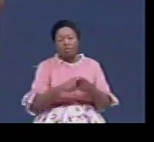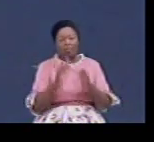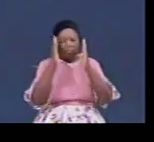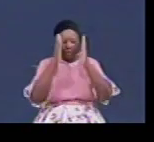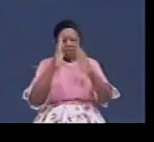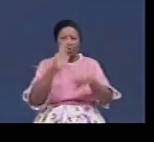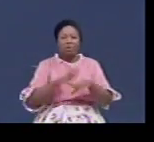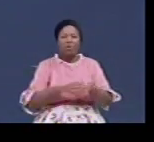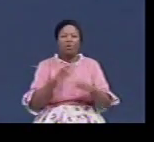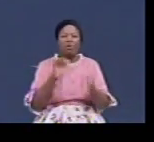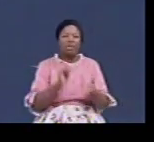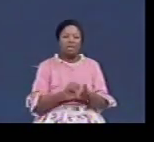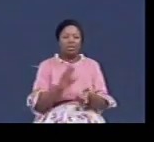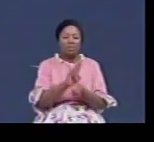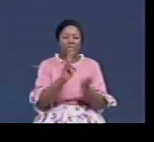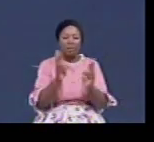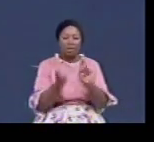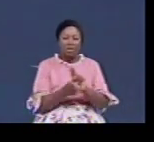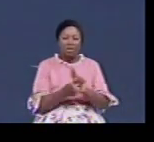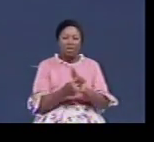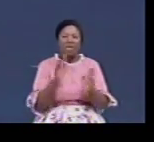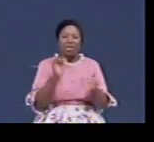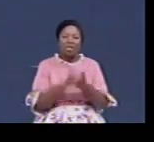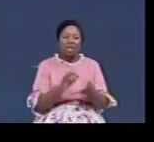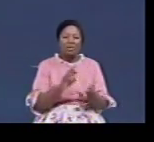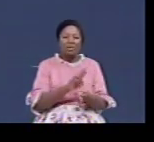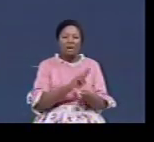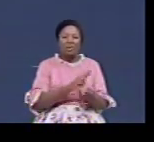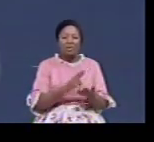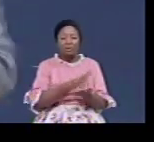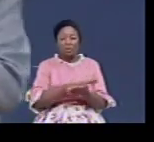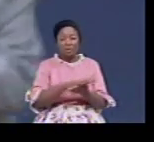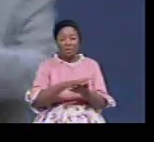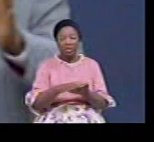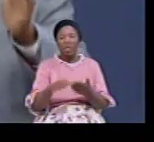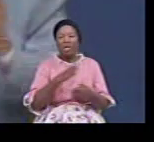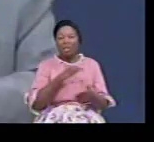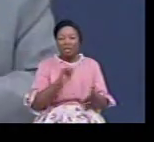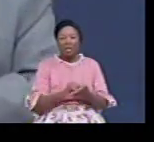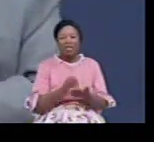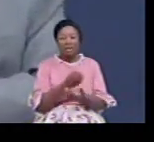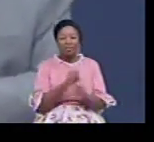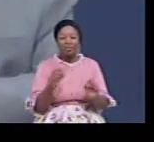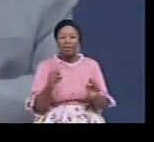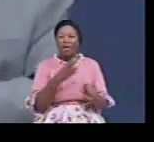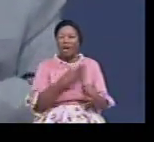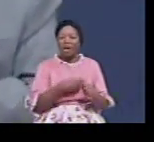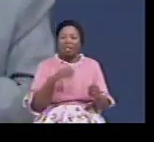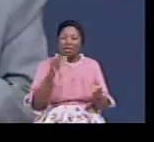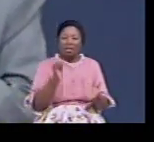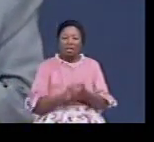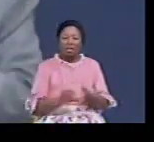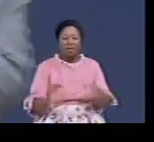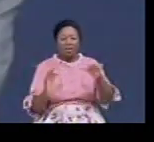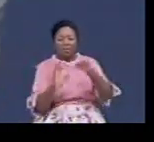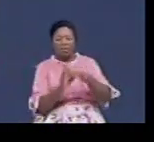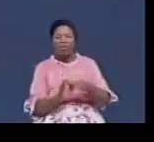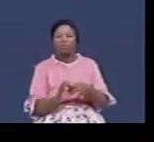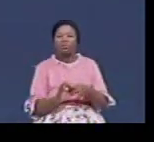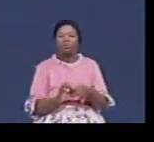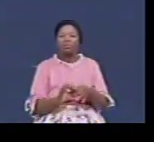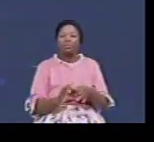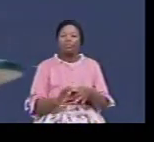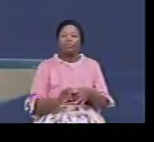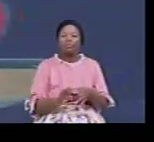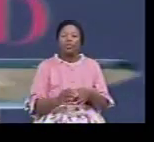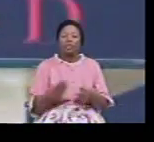that repentance, that righteousness, that redemption, that reconciliation. There are